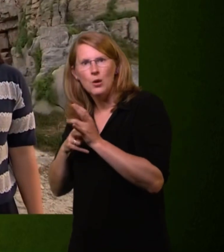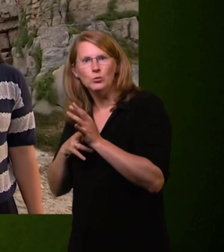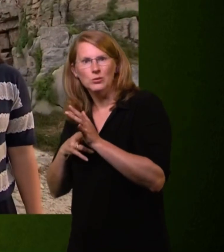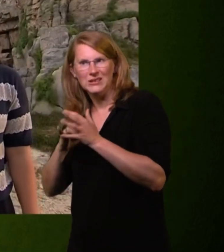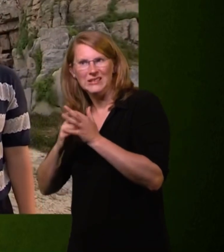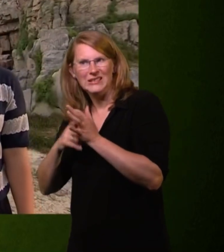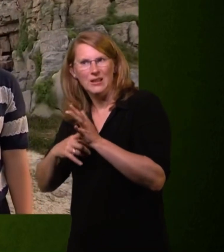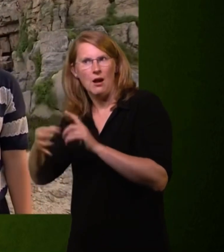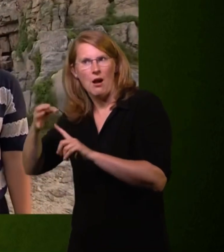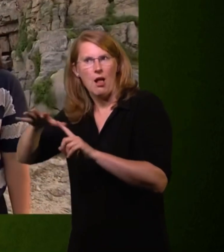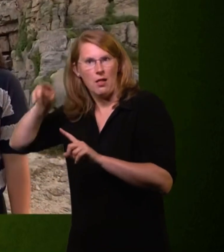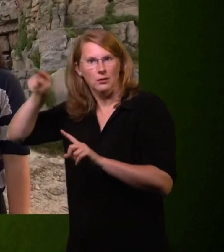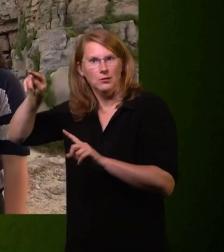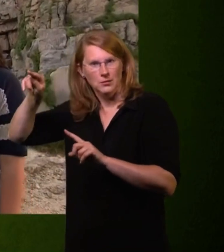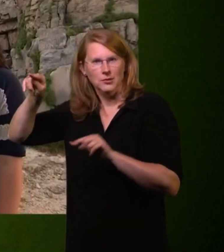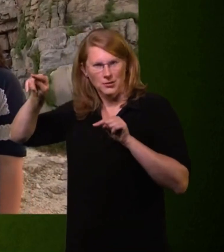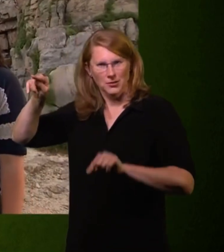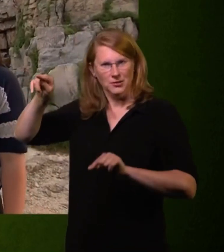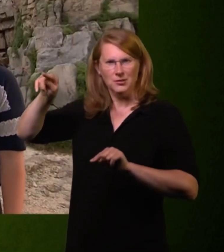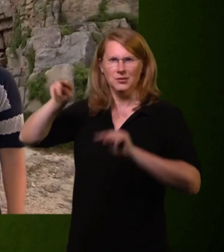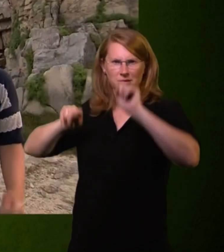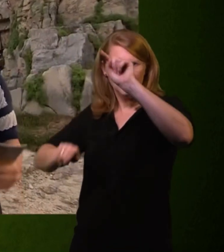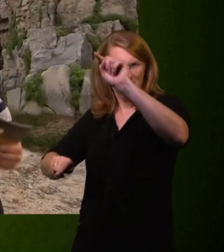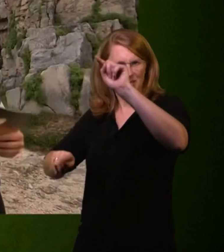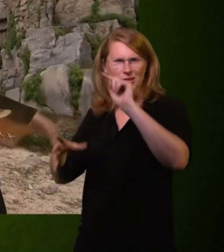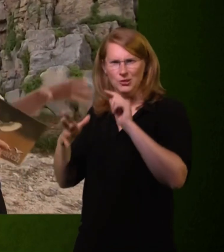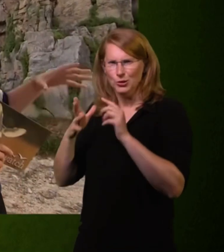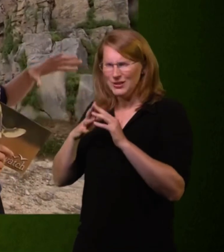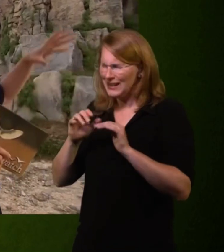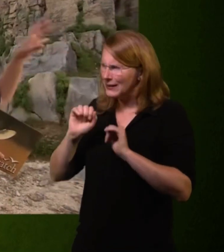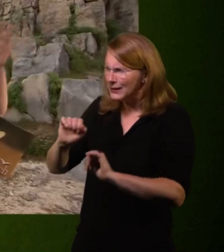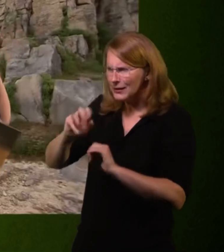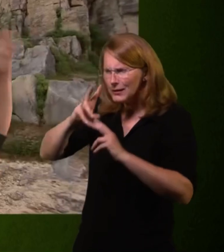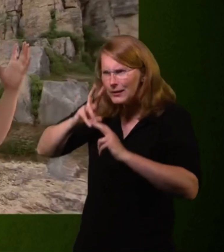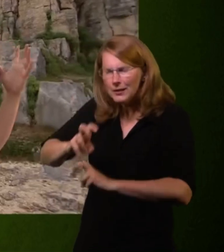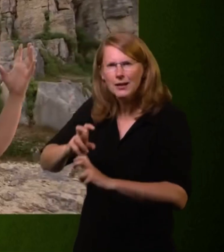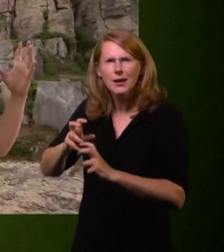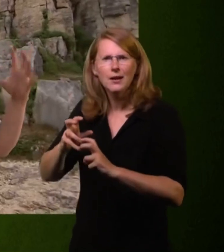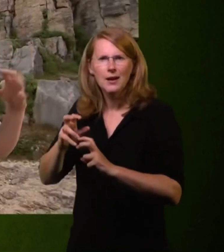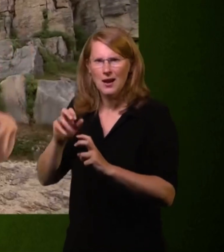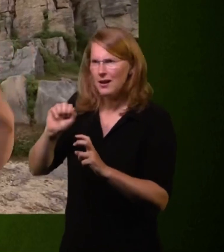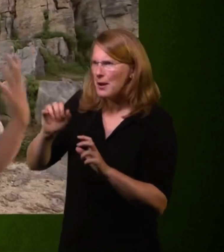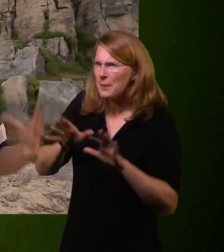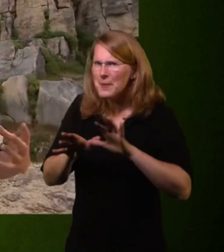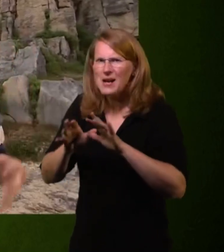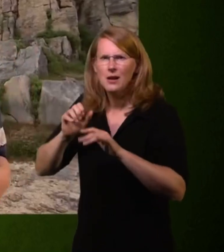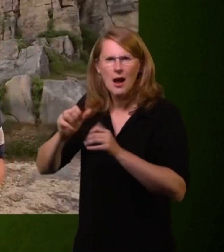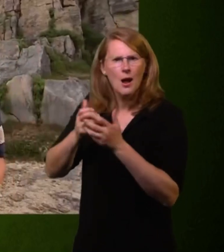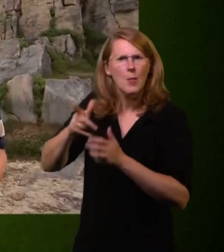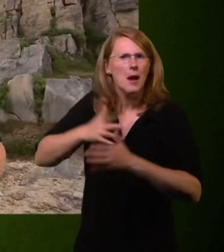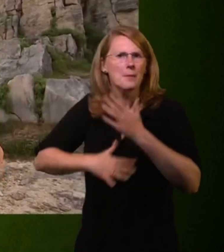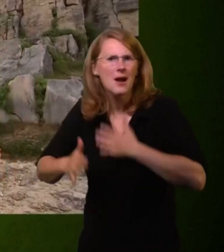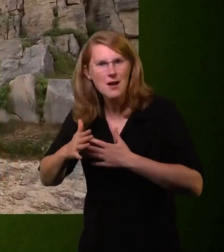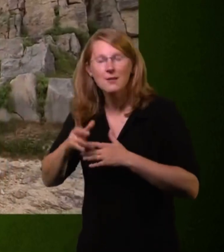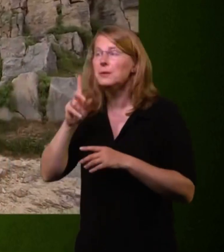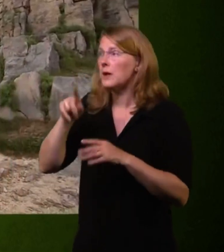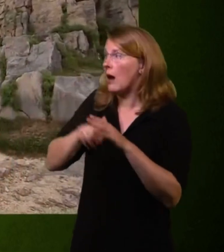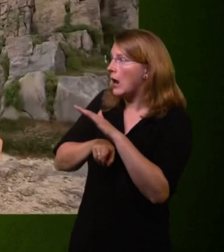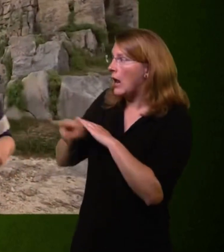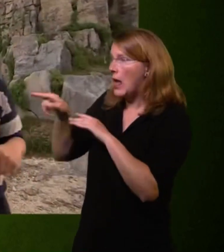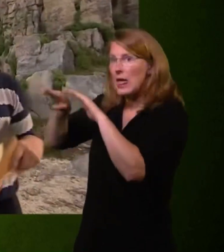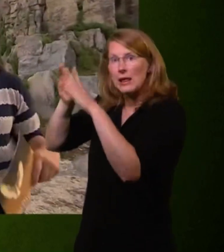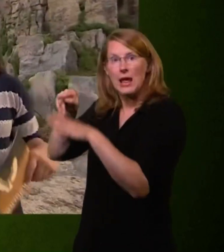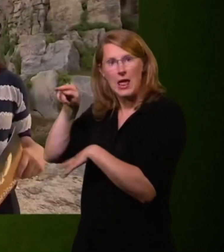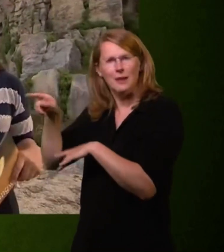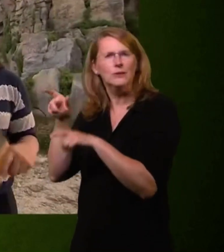Really, really fascinating behaviour. Now, of course, these cliffs are absolutely perfect for bats when they come to hibernate. I've had to stay a little